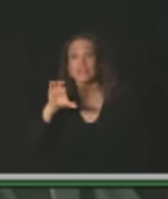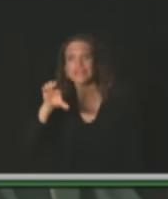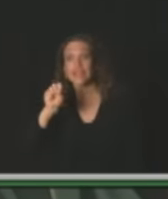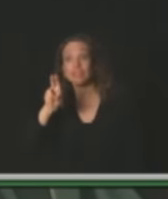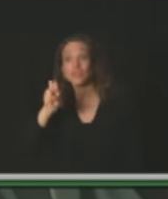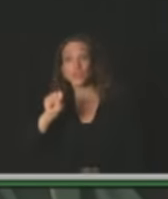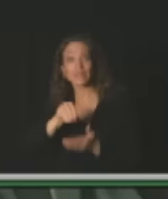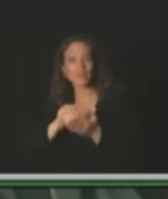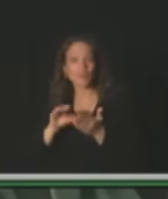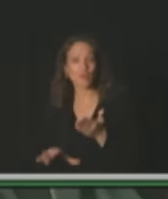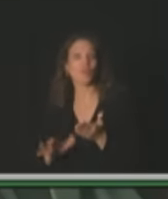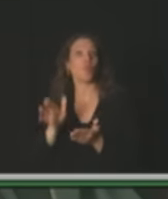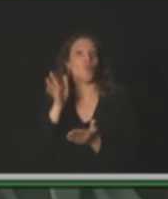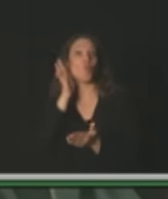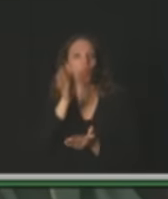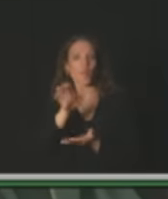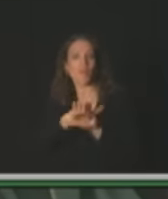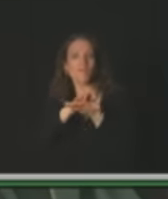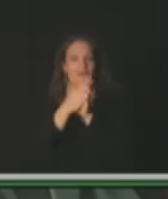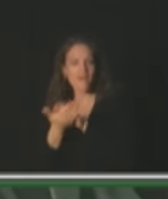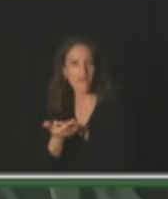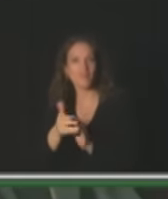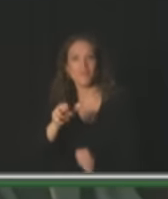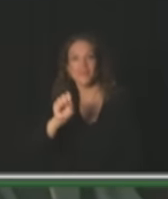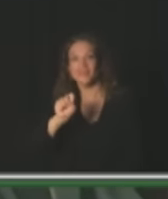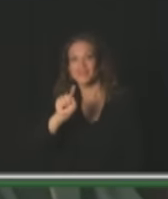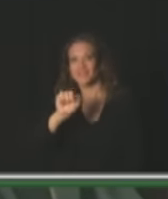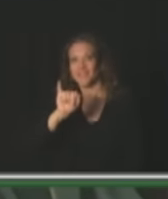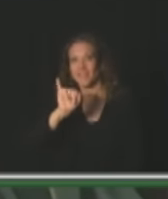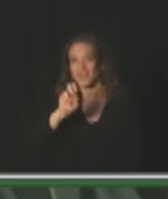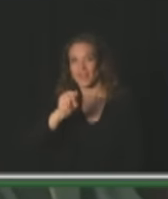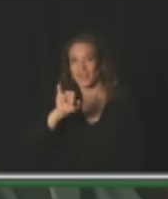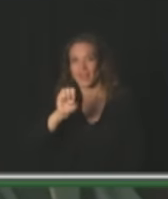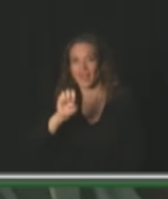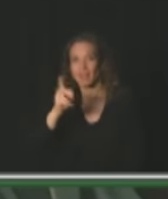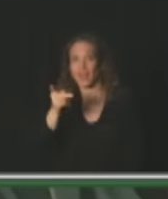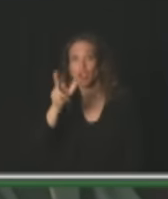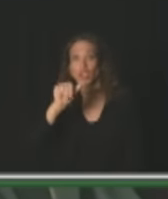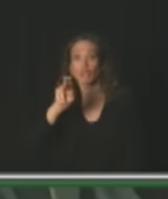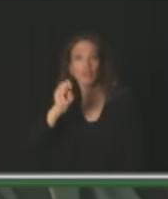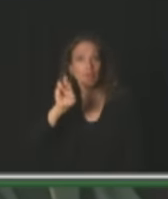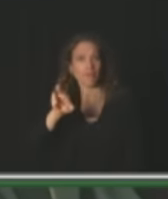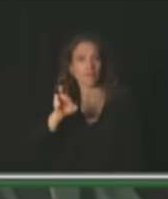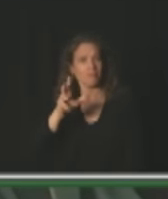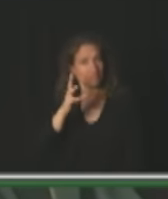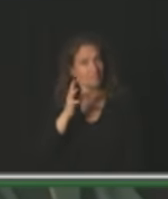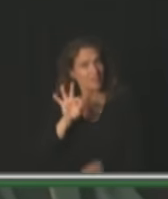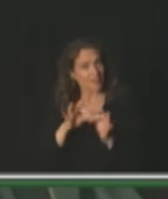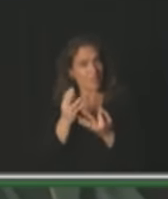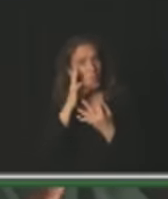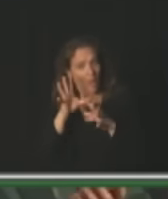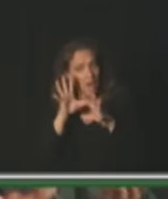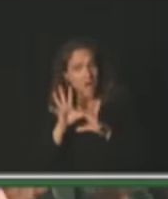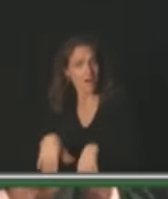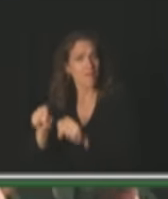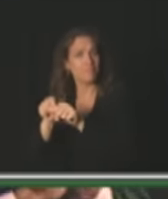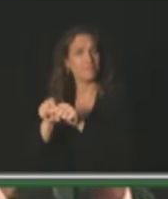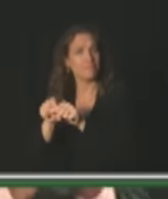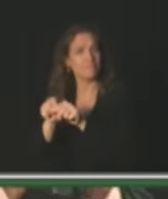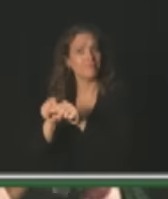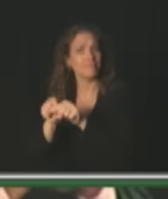Isinga, will become Stephanie Kramer. They're adopting her.